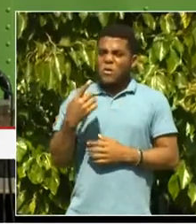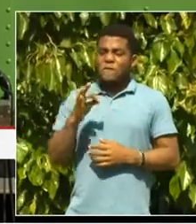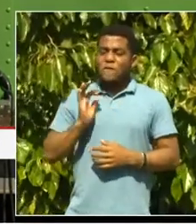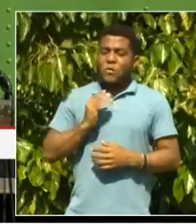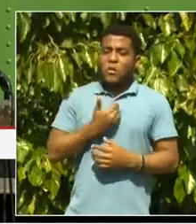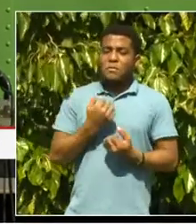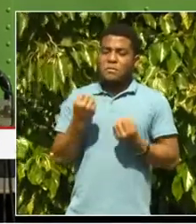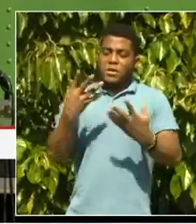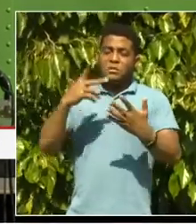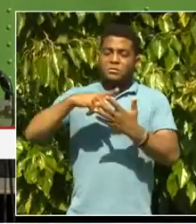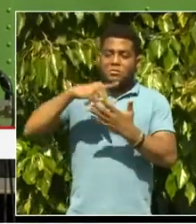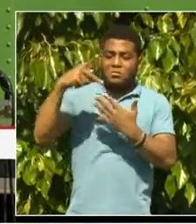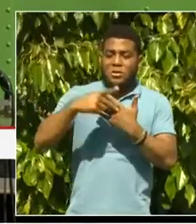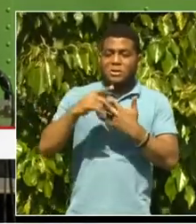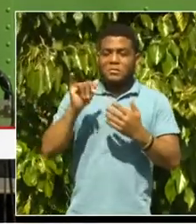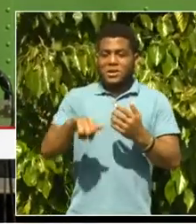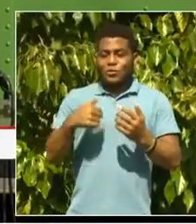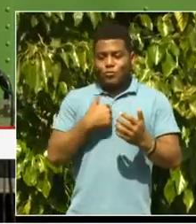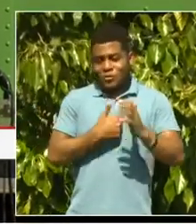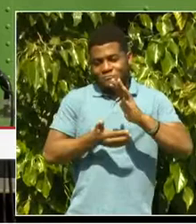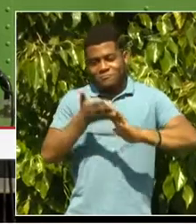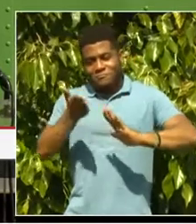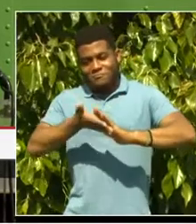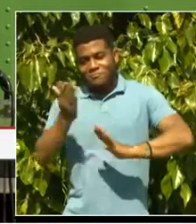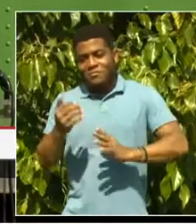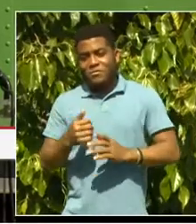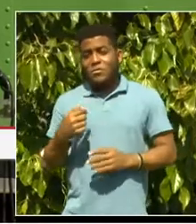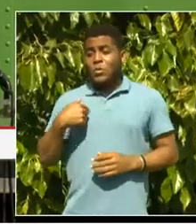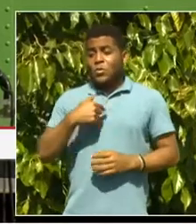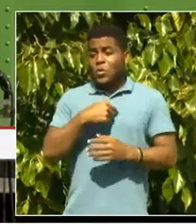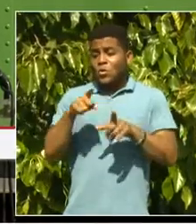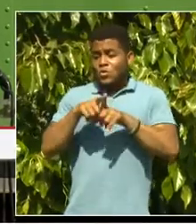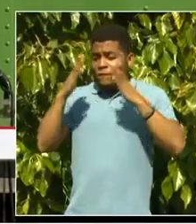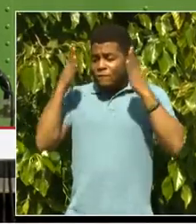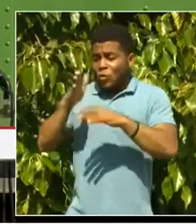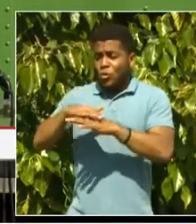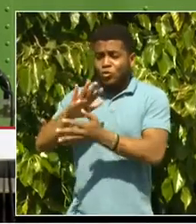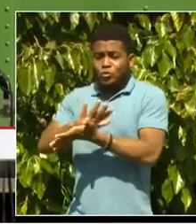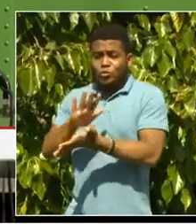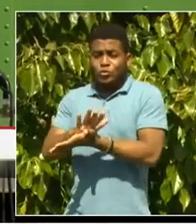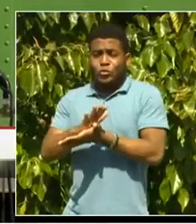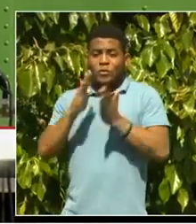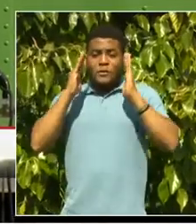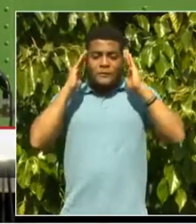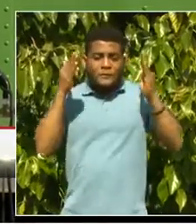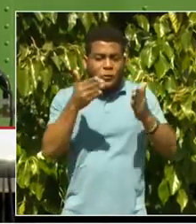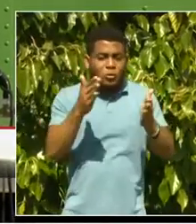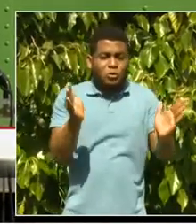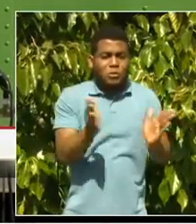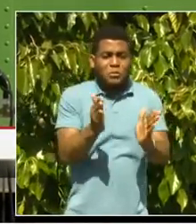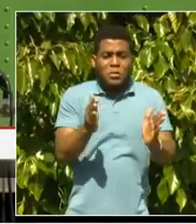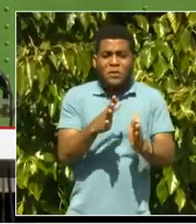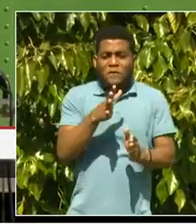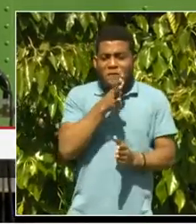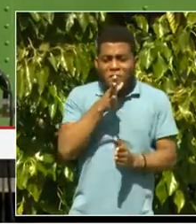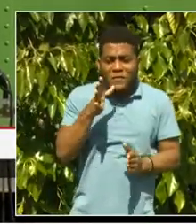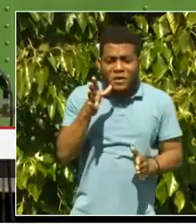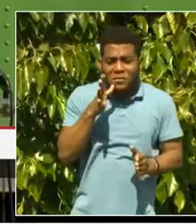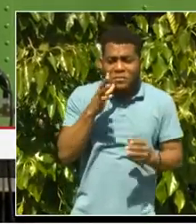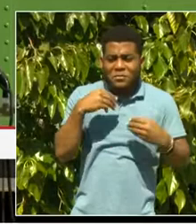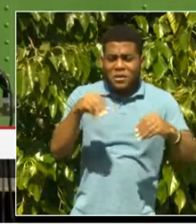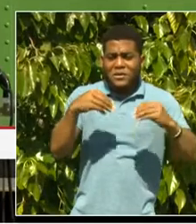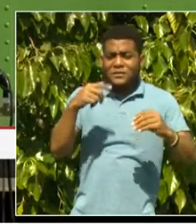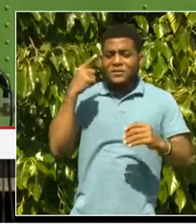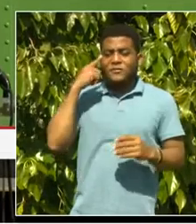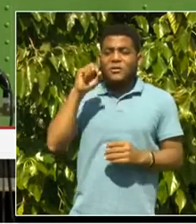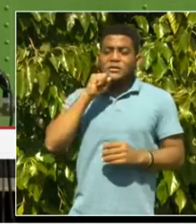We provide food access at schools through pop-up markets. We have many farmers market programs that are for seniors, that are for